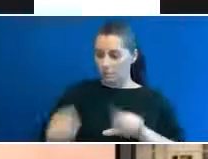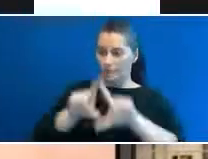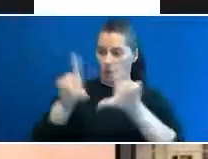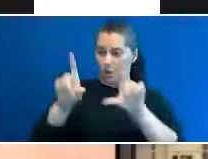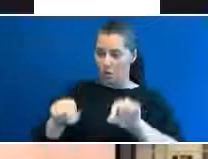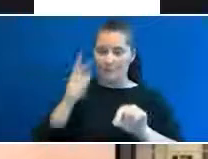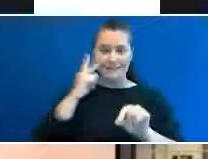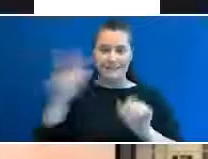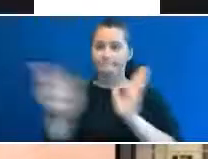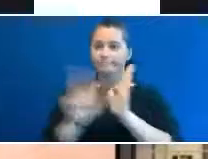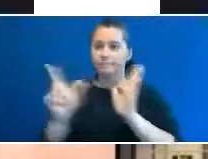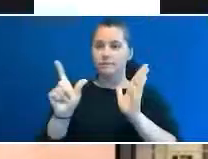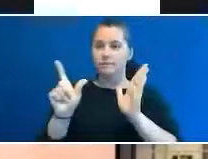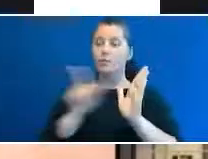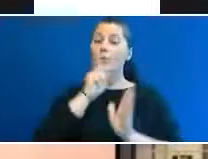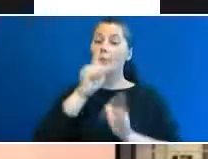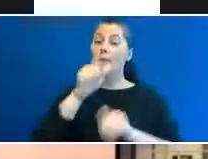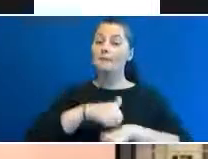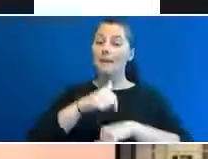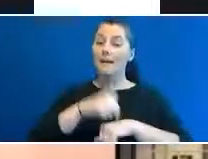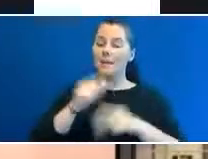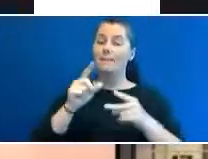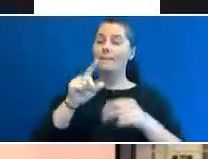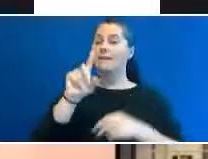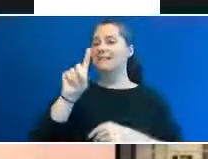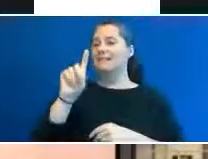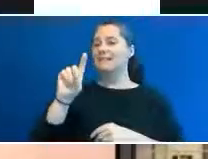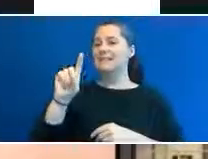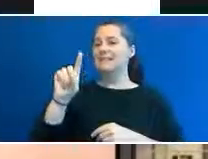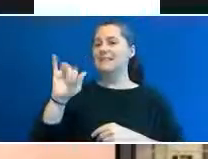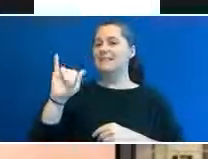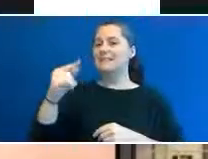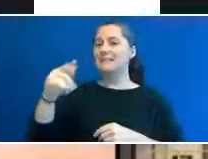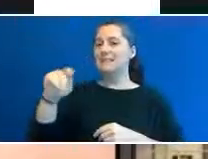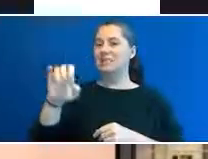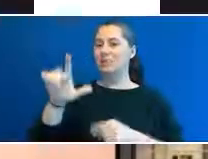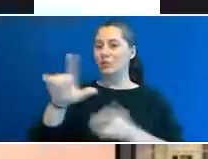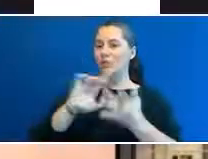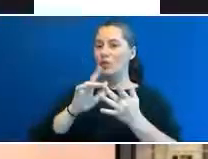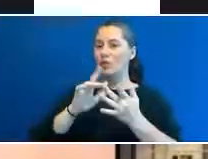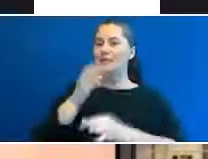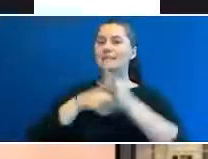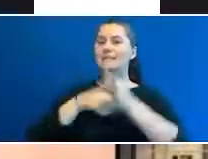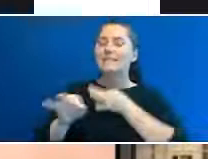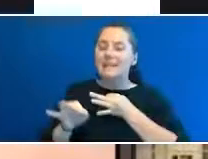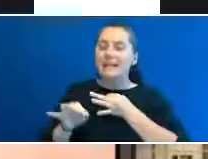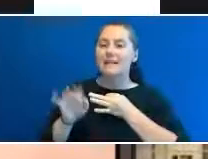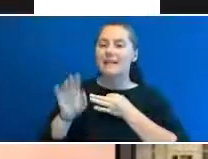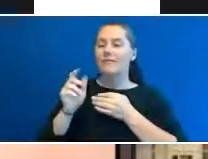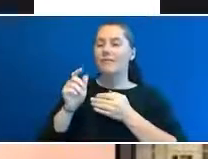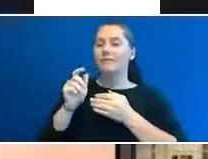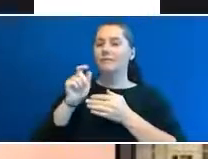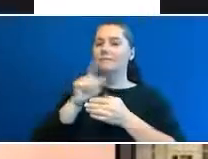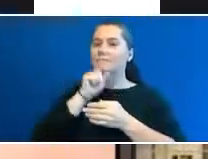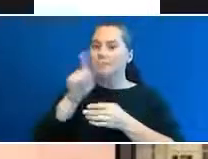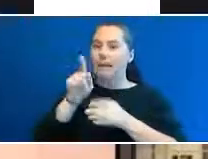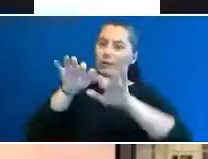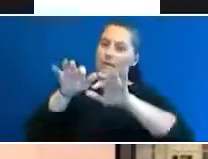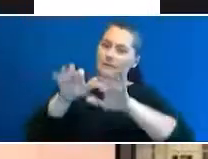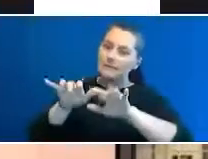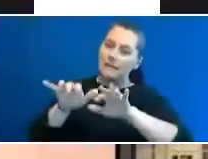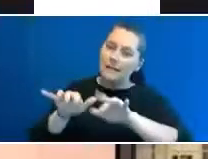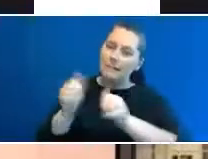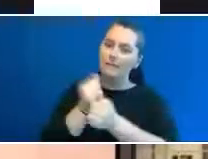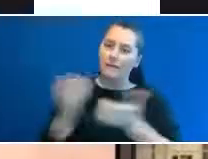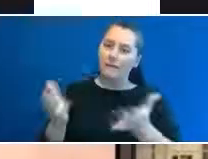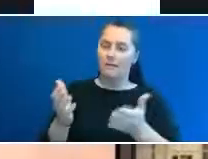as be able to track this digitally instead of having to do that manual process. Okay. Second